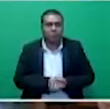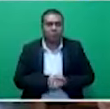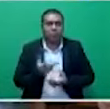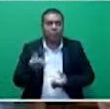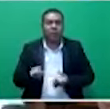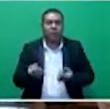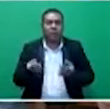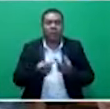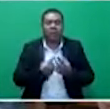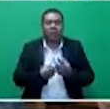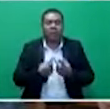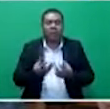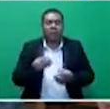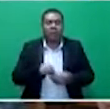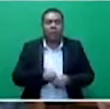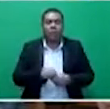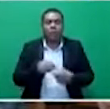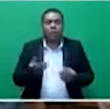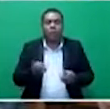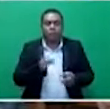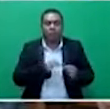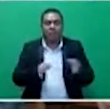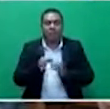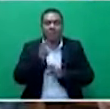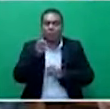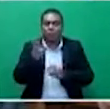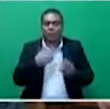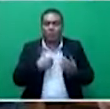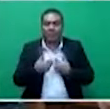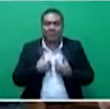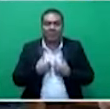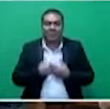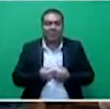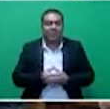replacing at USP. Mr. Speaker, sir.